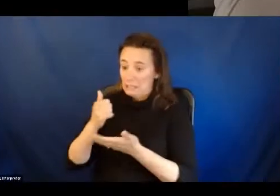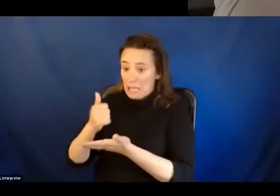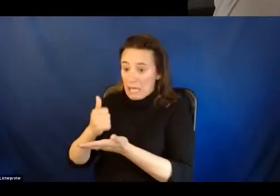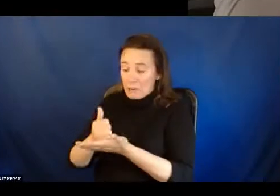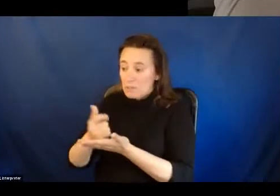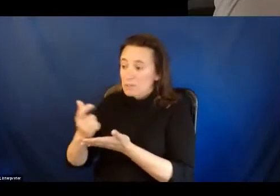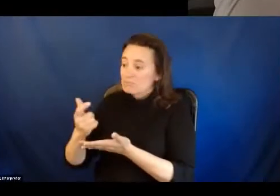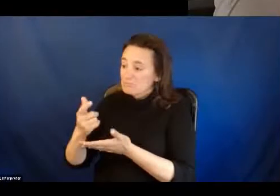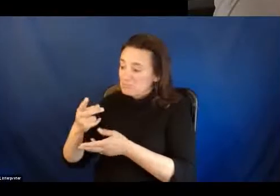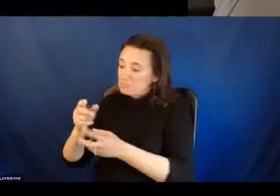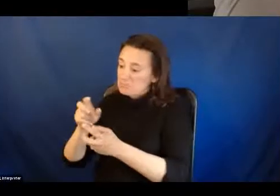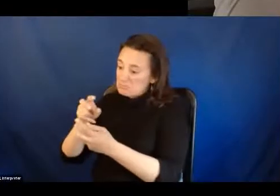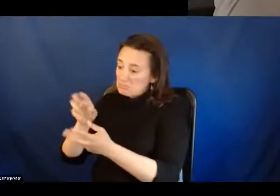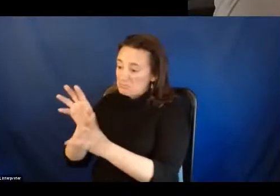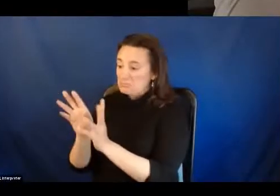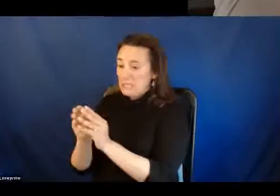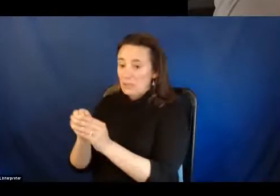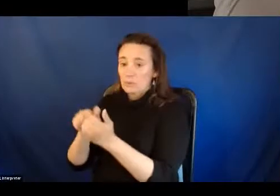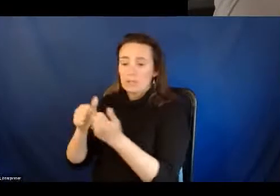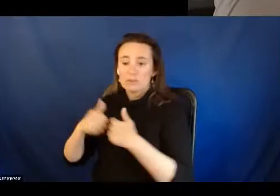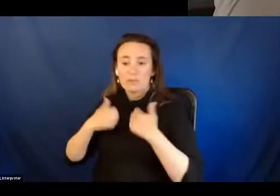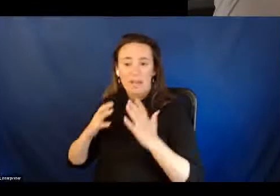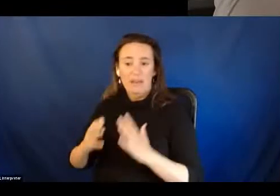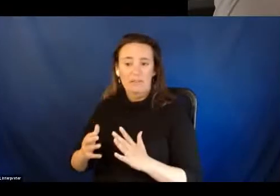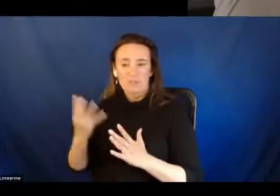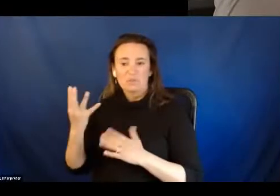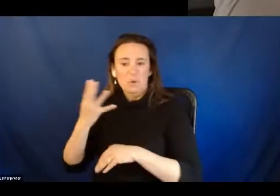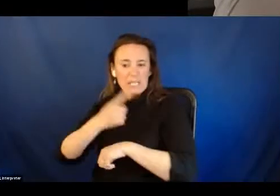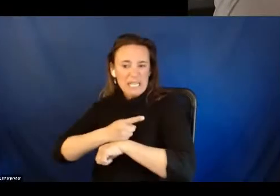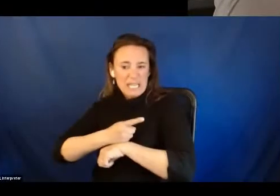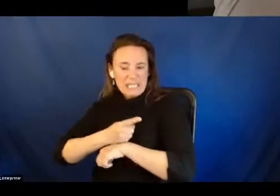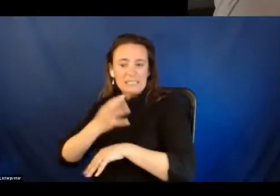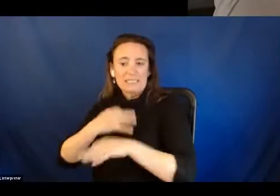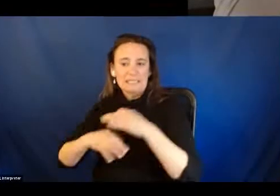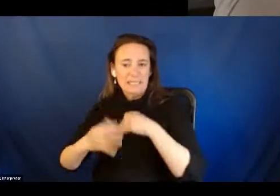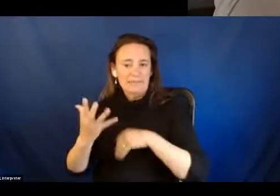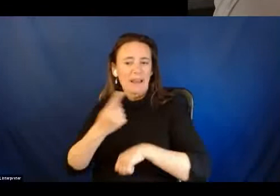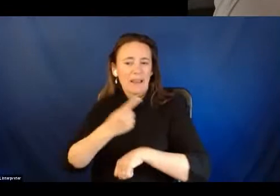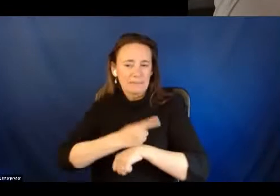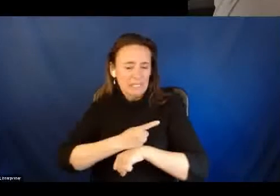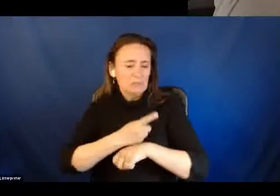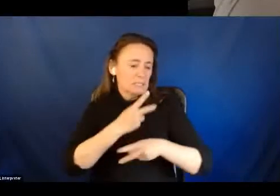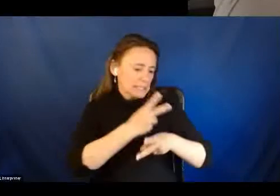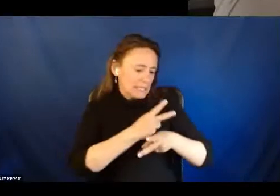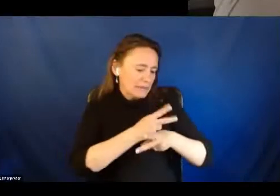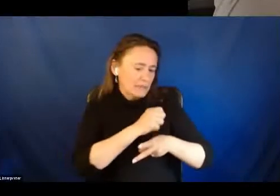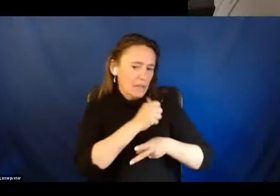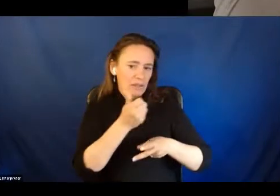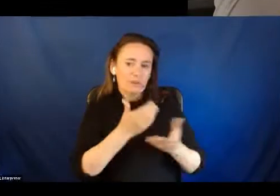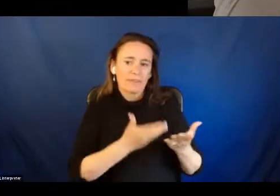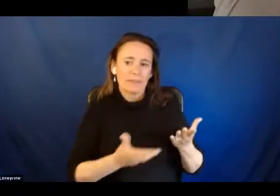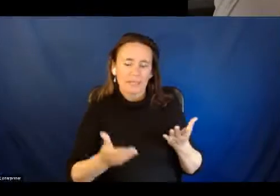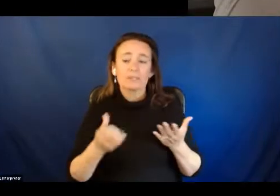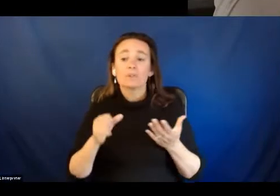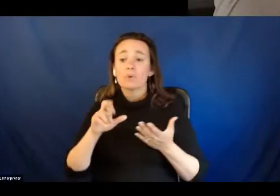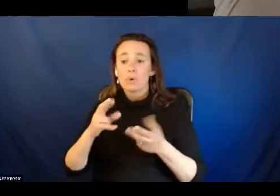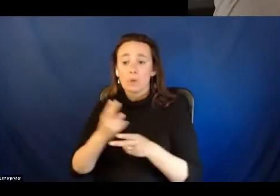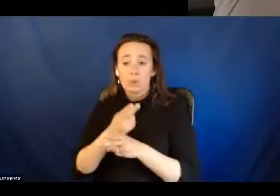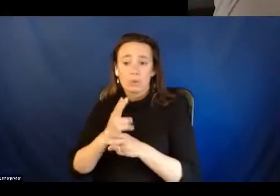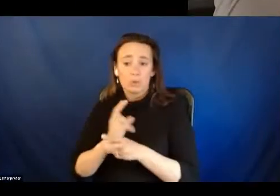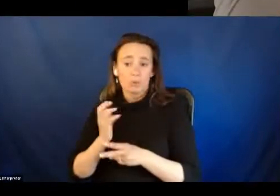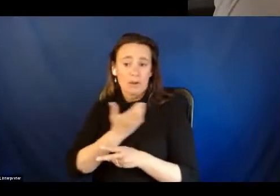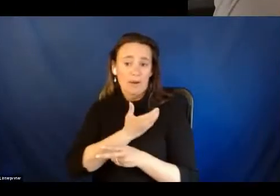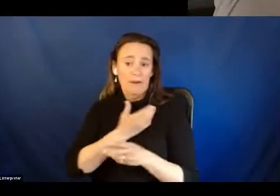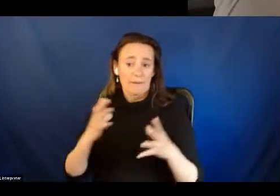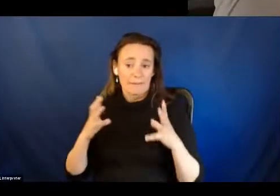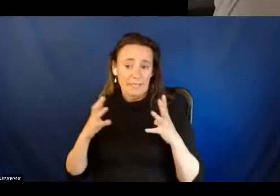care of some of those other things on that last day. Or we can actually utilize some of our vacation days so we're not feeling overburdened